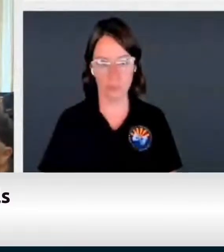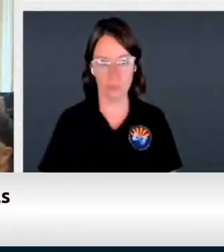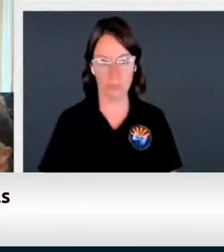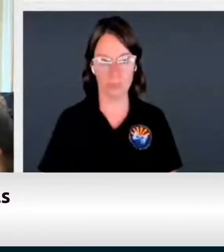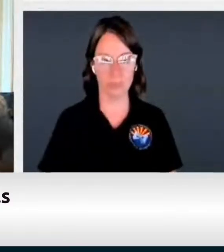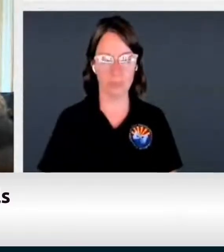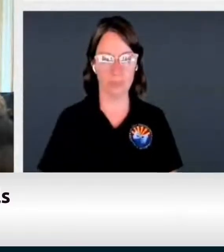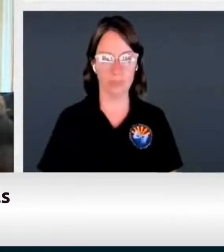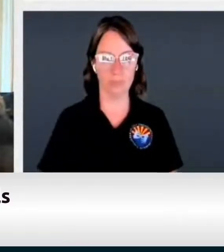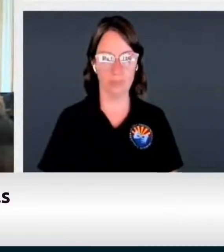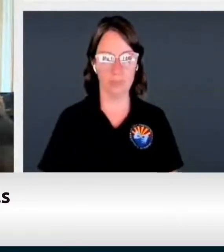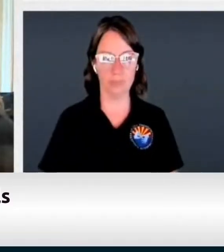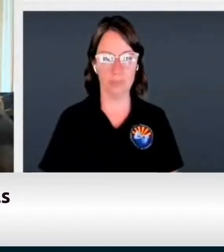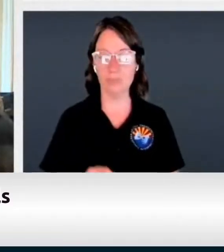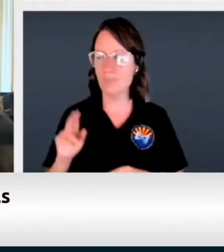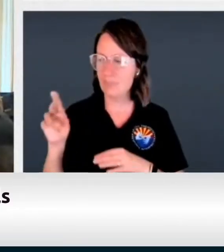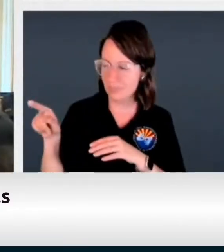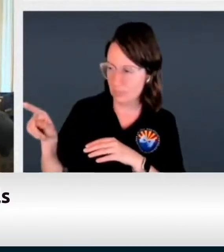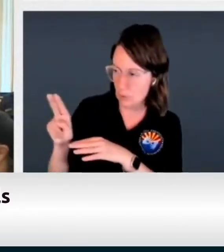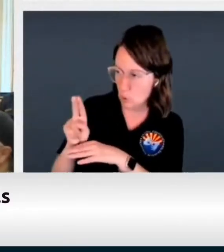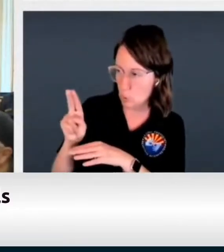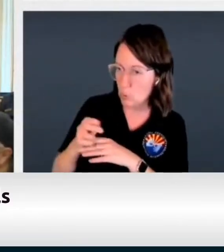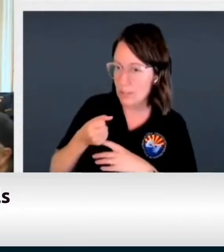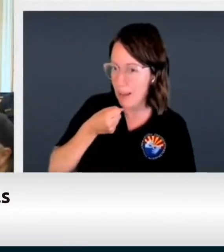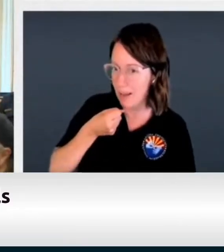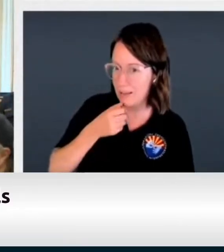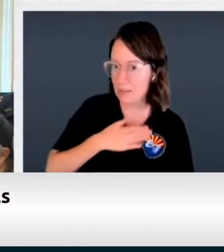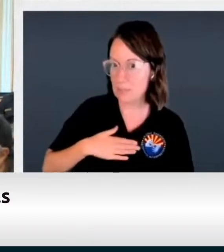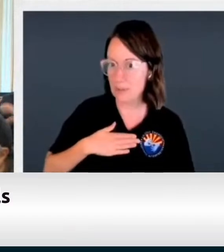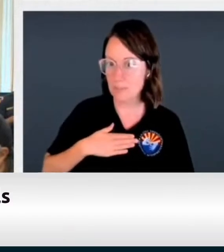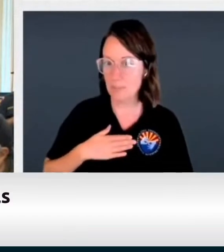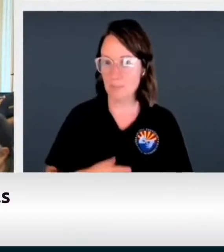If you can use a microphone, please.